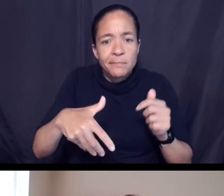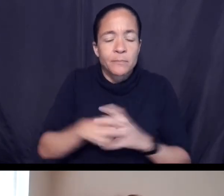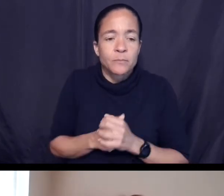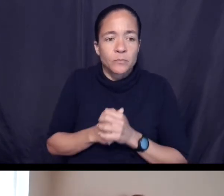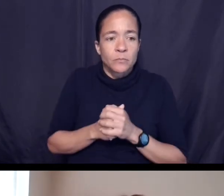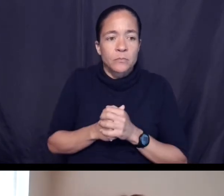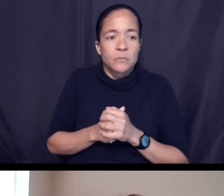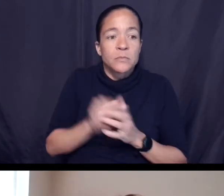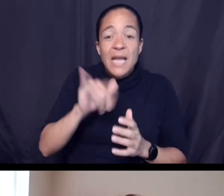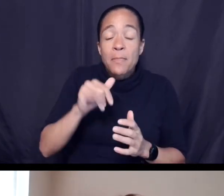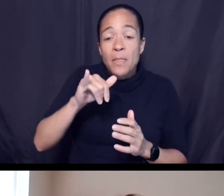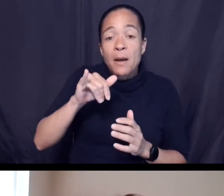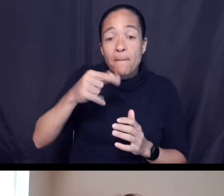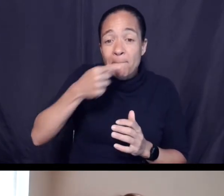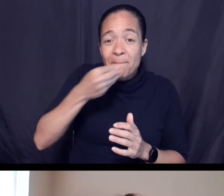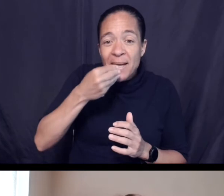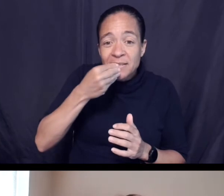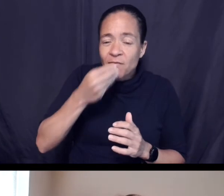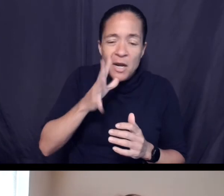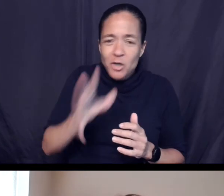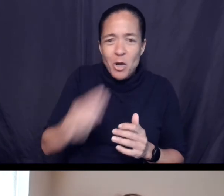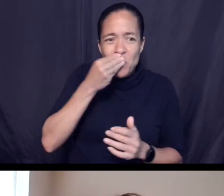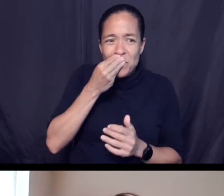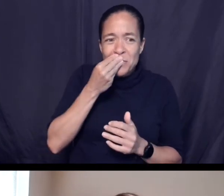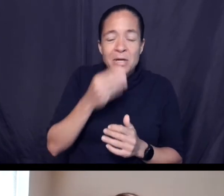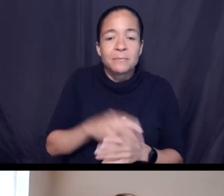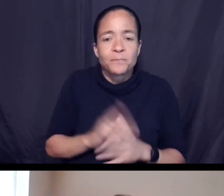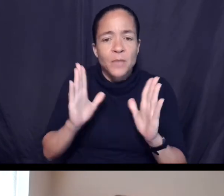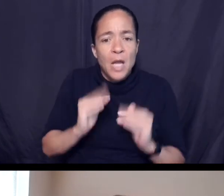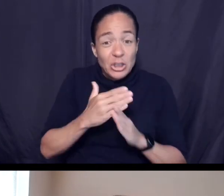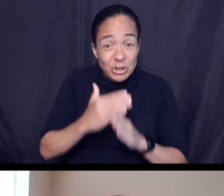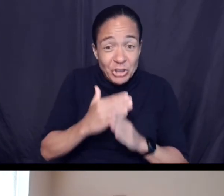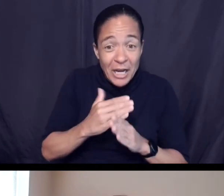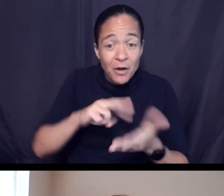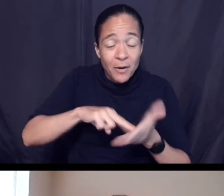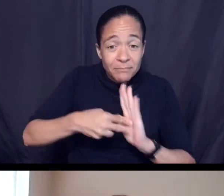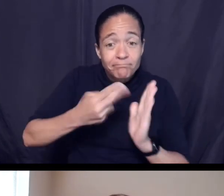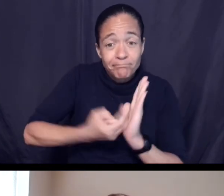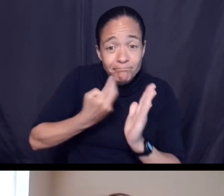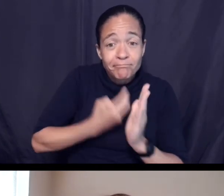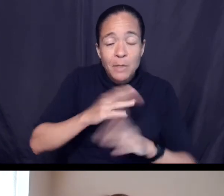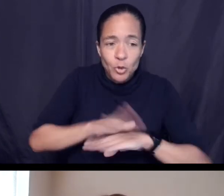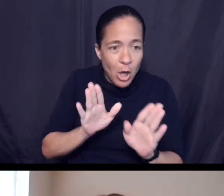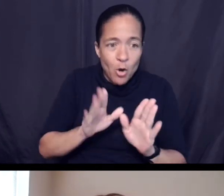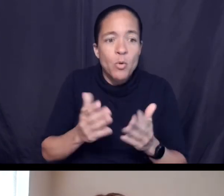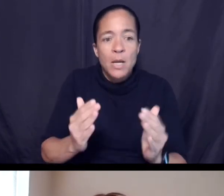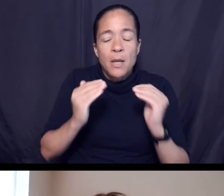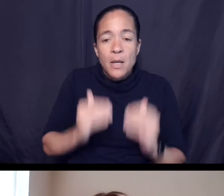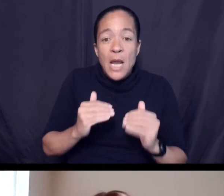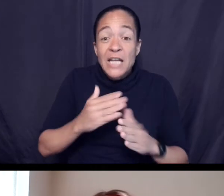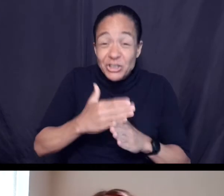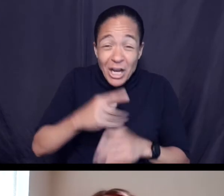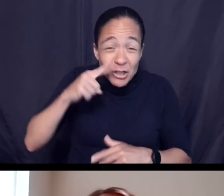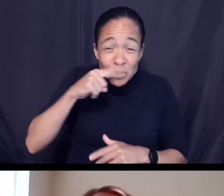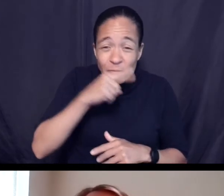not put a pacifier in your mouth. Do not share food, utensils, drinks, or straws. do not share a toothbrush, and wash your hands after changing a